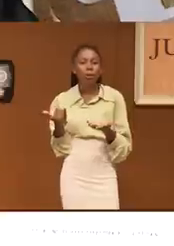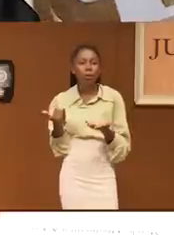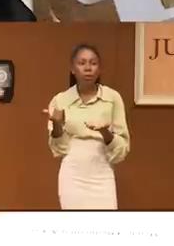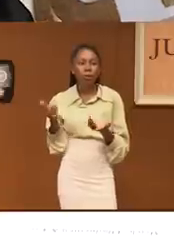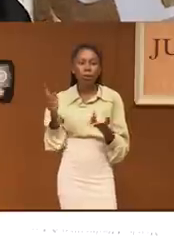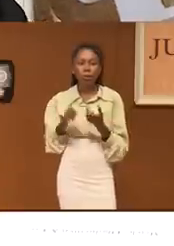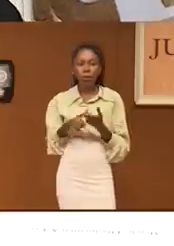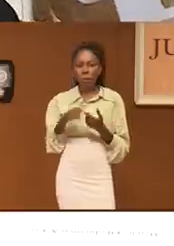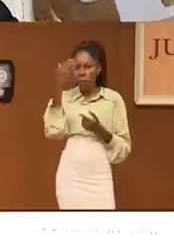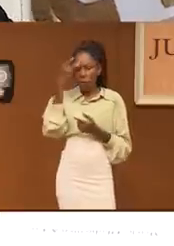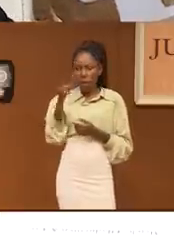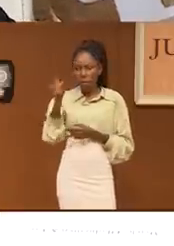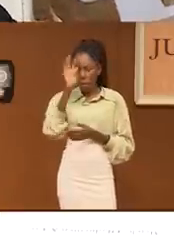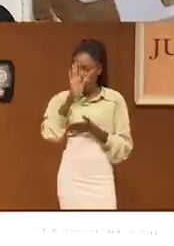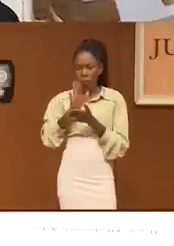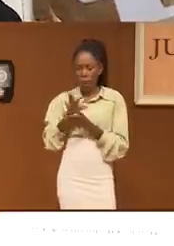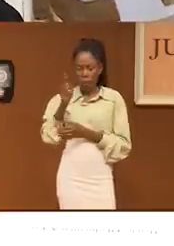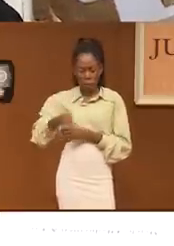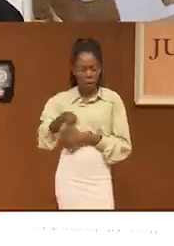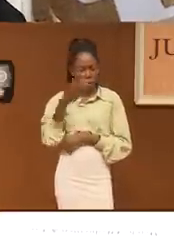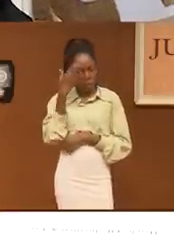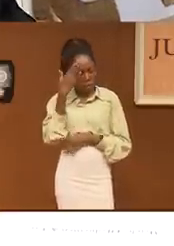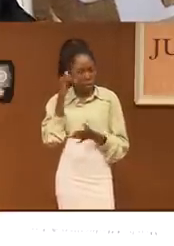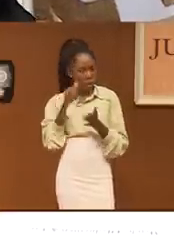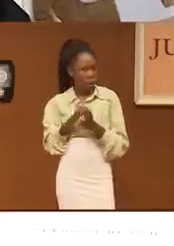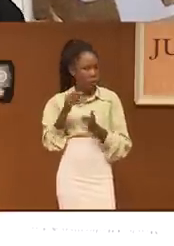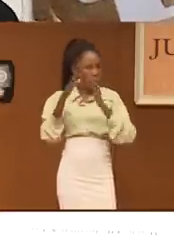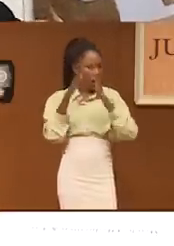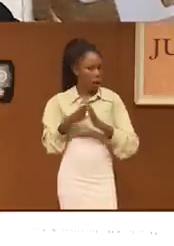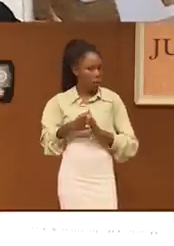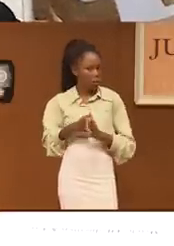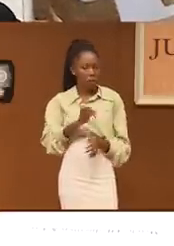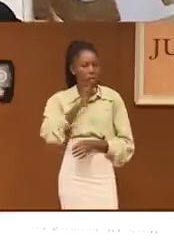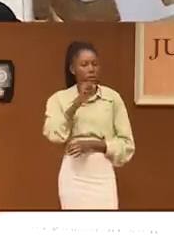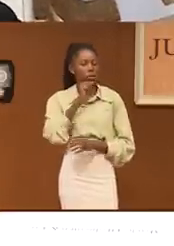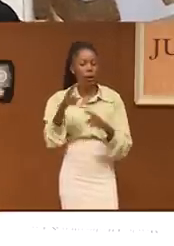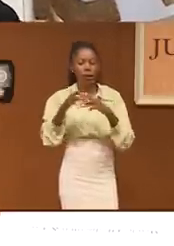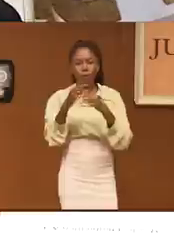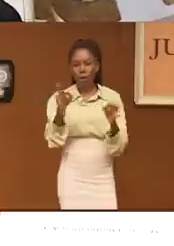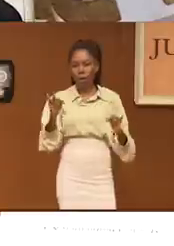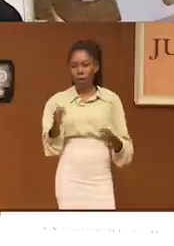to know, already he should know, and you should know, that the house you are living, you are not living free, it's not your house.